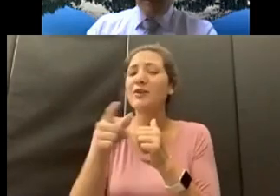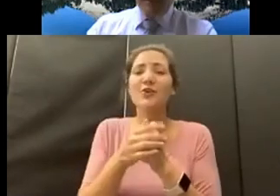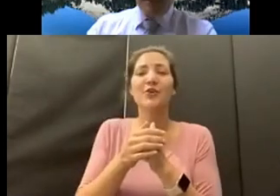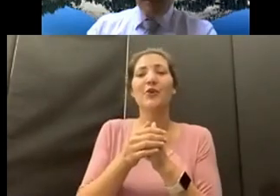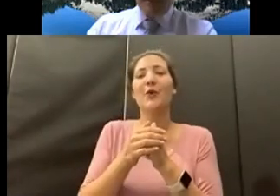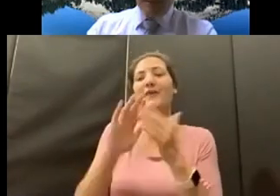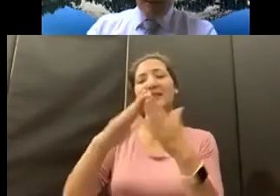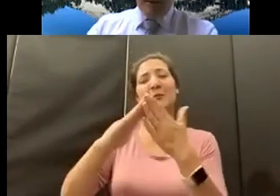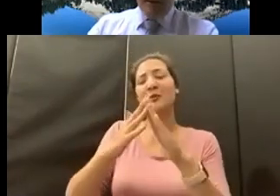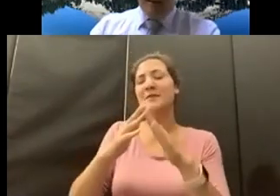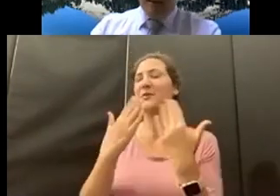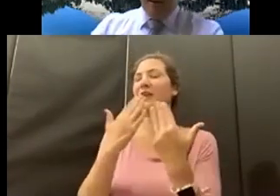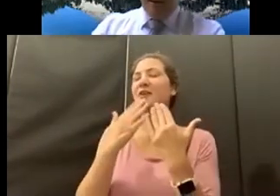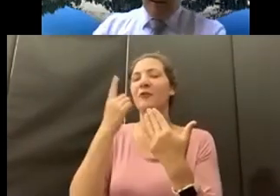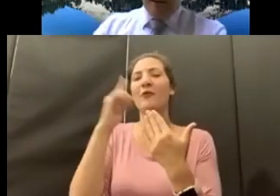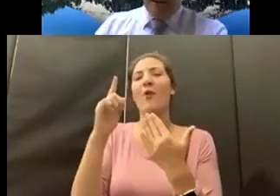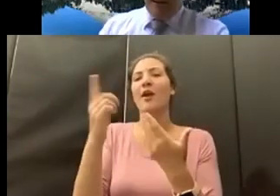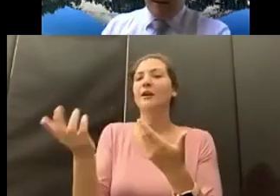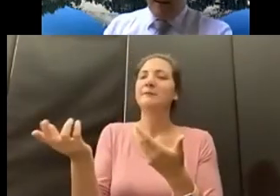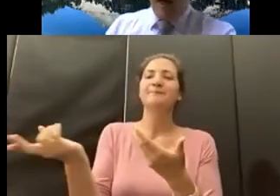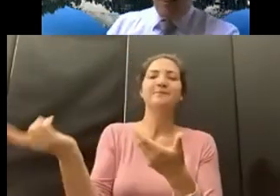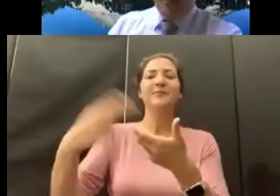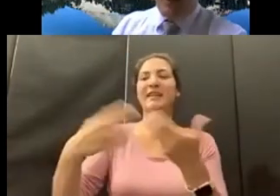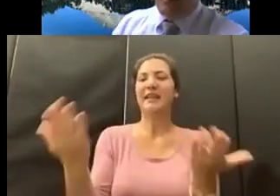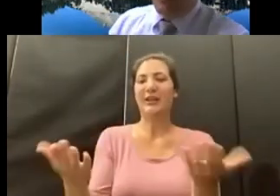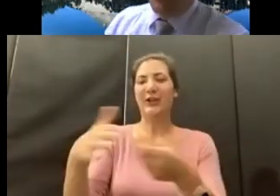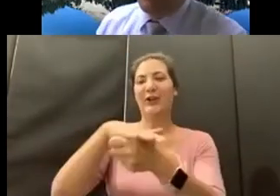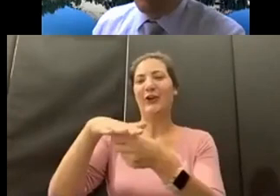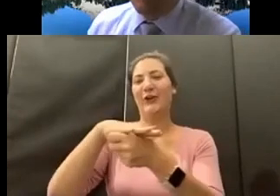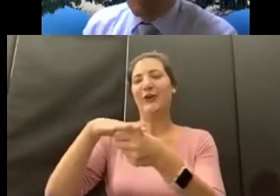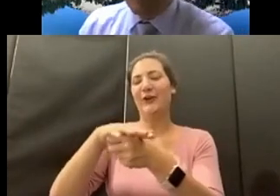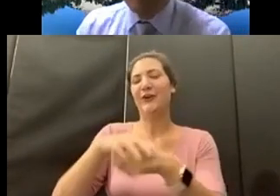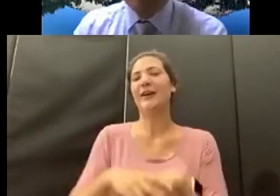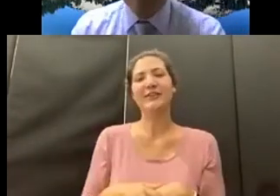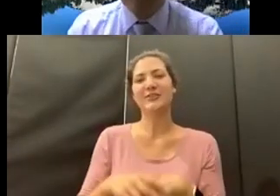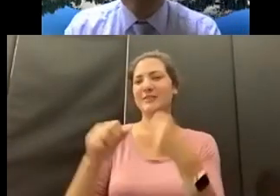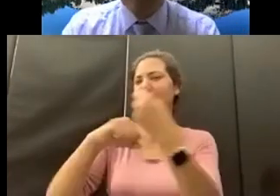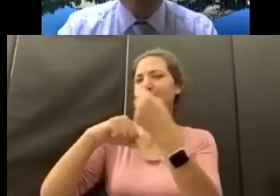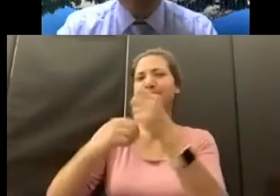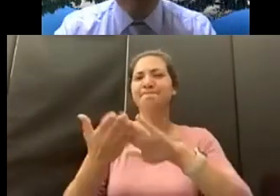for being on that campground. We appreciate it. Thanks for having us. Thanks for all you're doing. Pleasure.